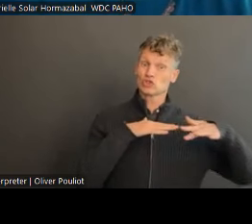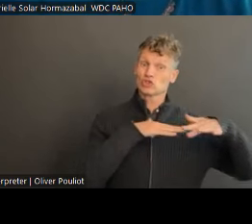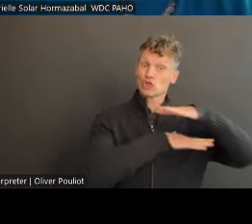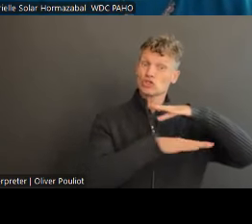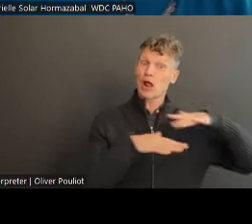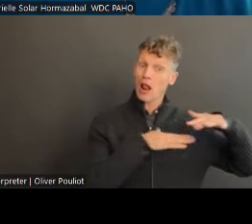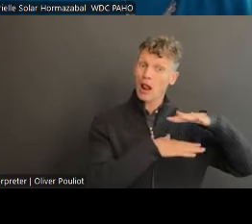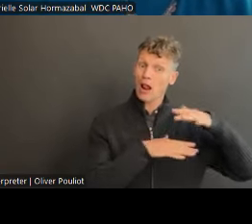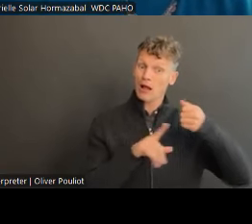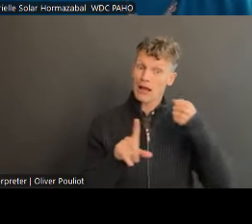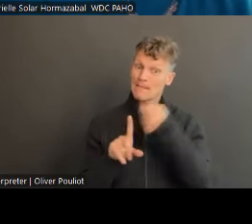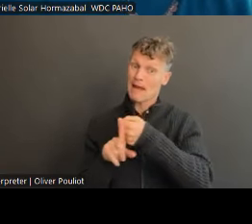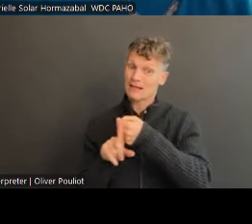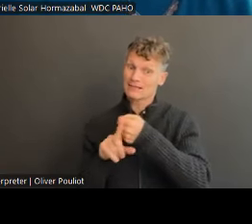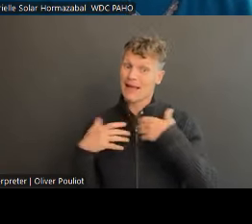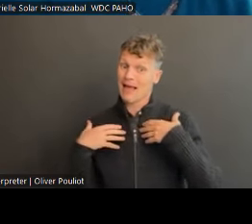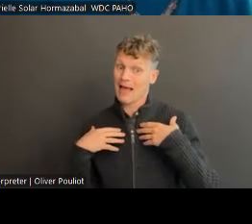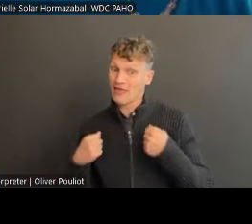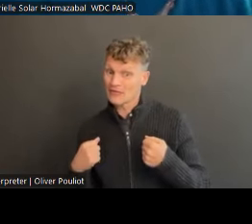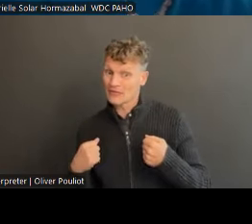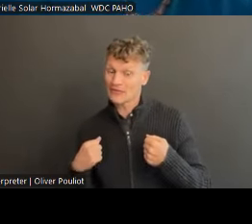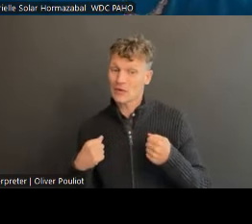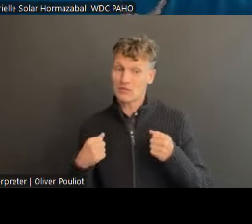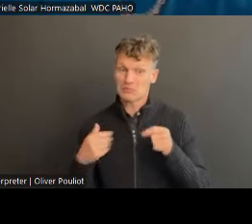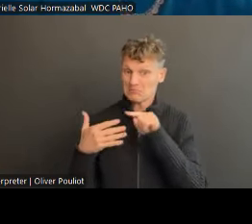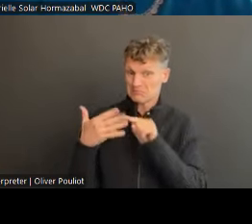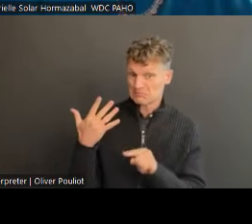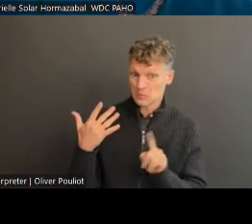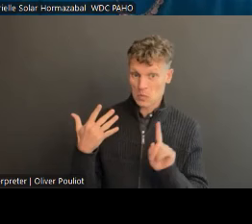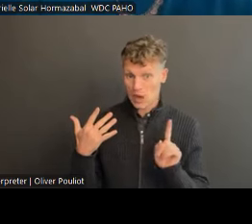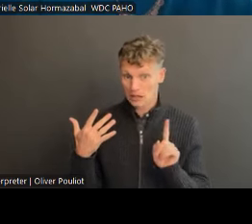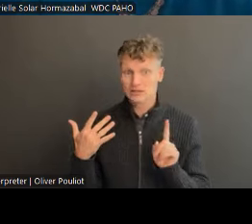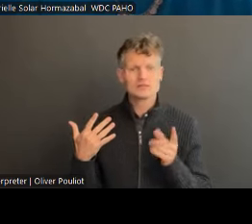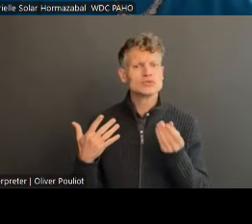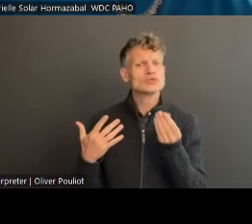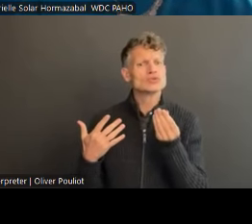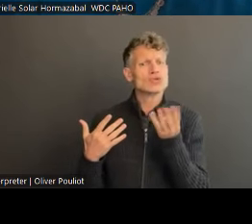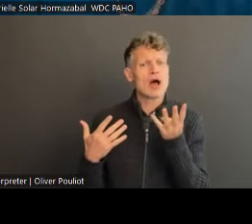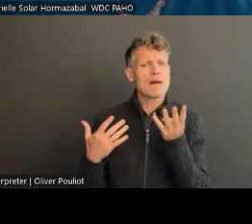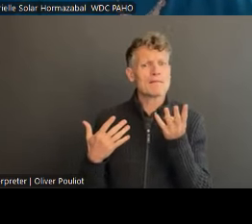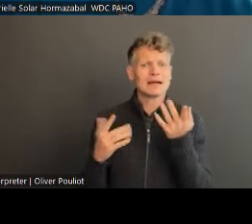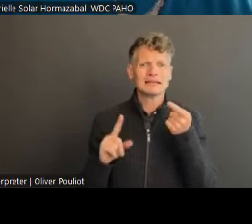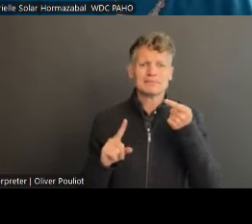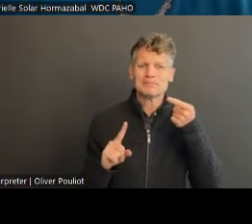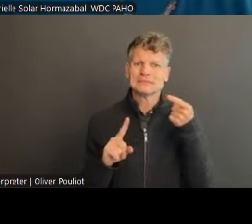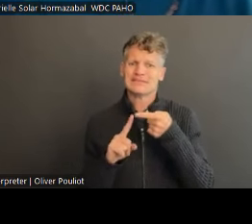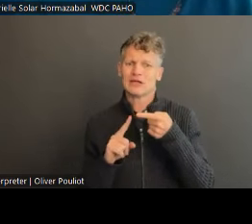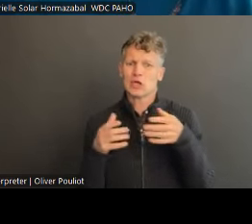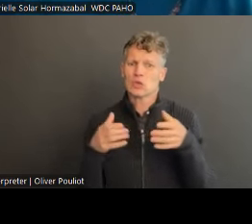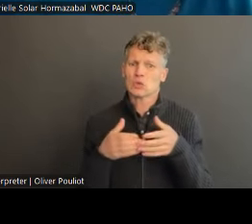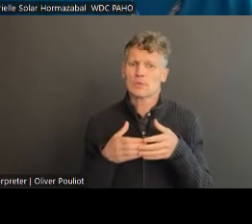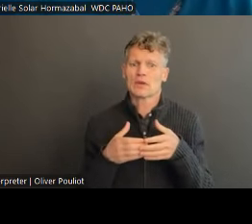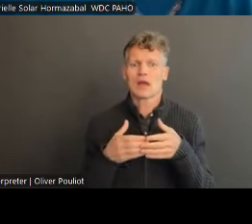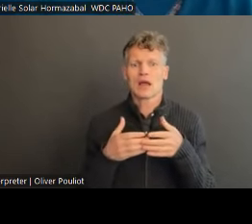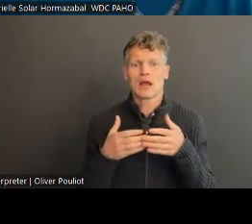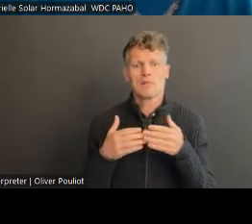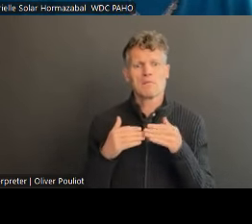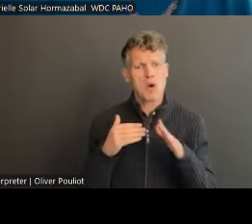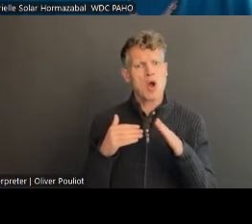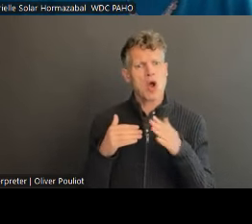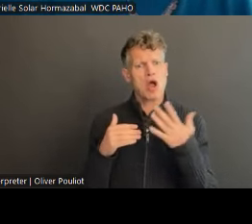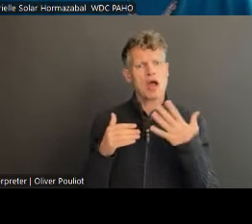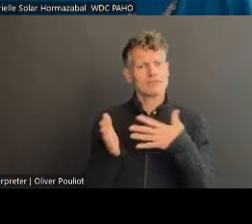grupos sociales o that cause for territorios, these tiene una particular explicación, social tiene groups una base to be basado en more el vulnerable. contexto en And el this cual has an se insertan explanation, and esos it